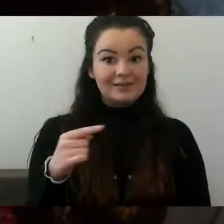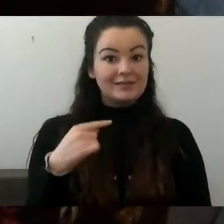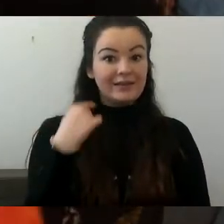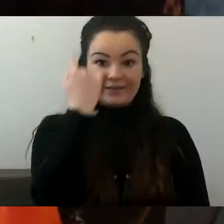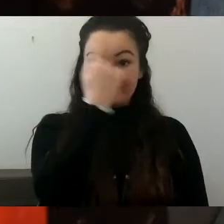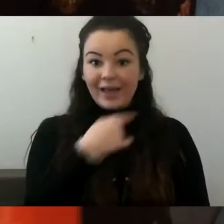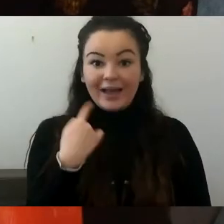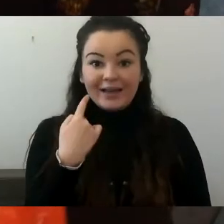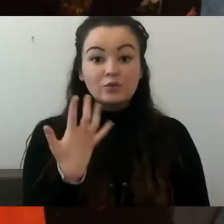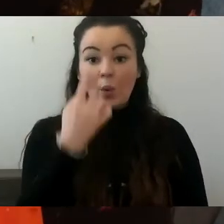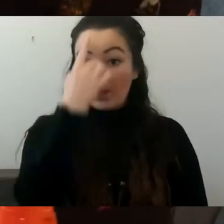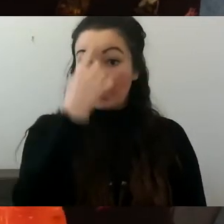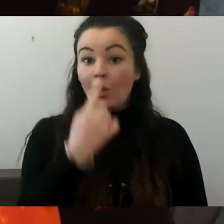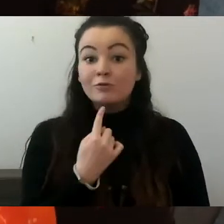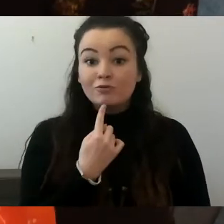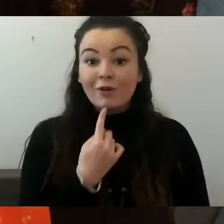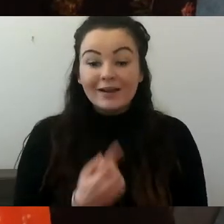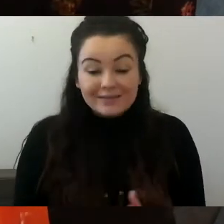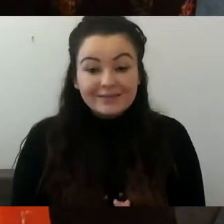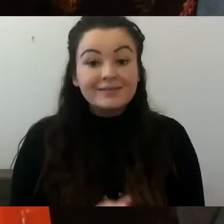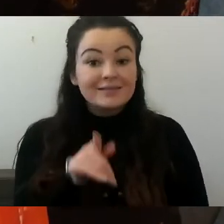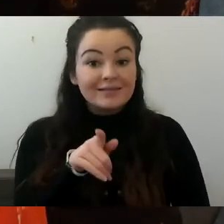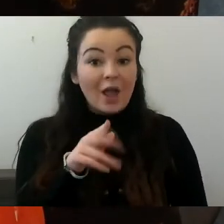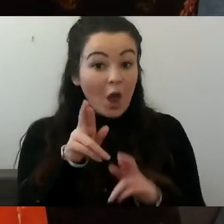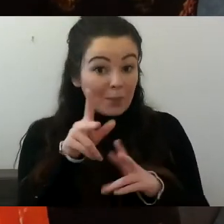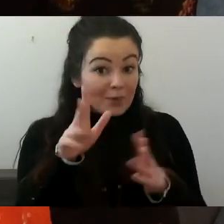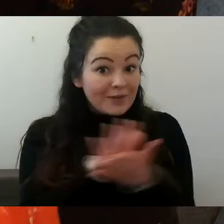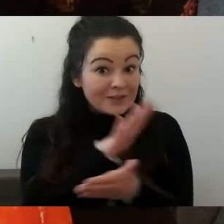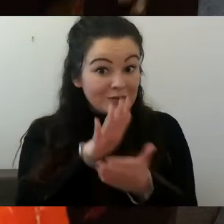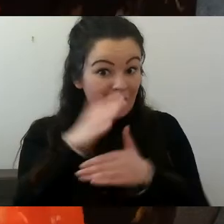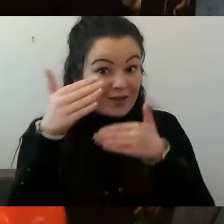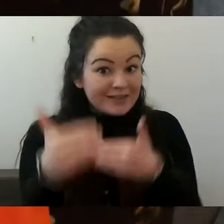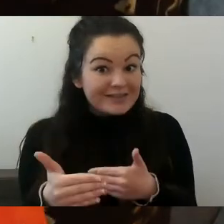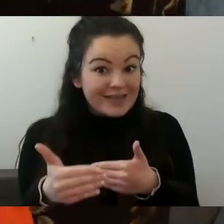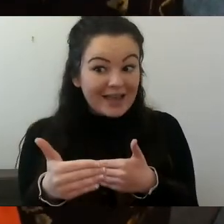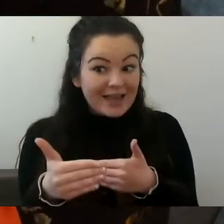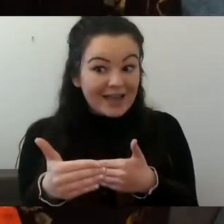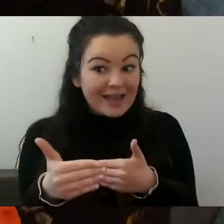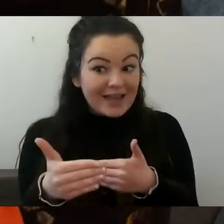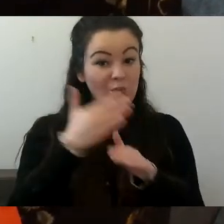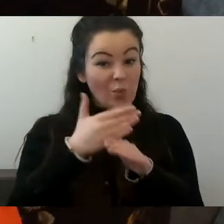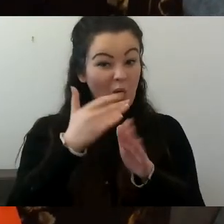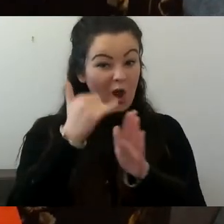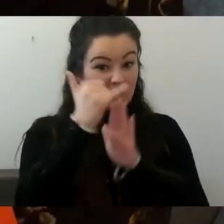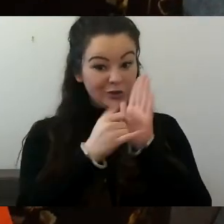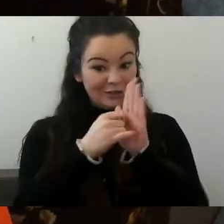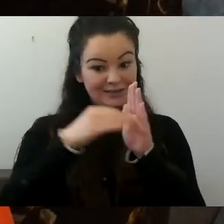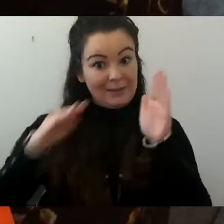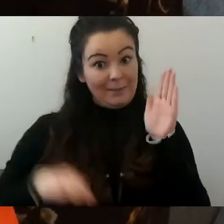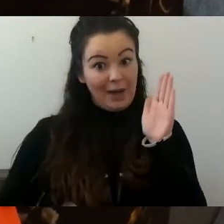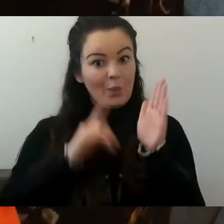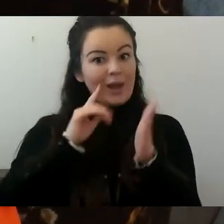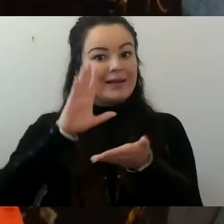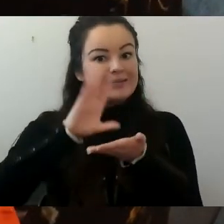you'll have your face or your portrait. I hope you've enjoyed the session. Like I say, there's some